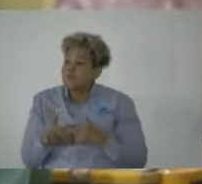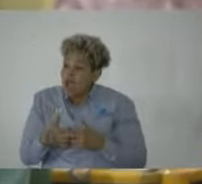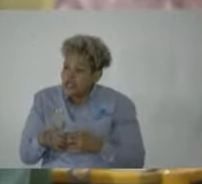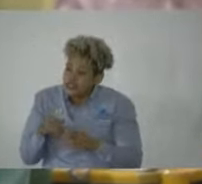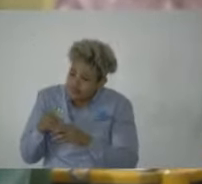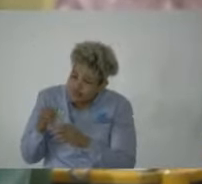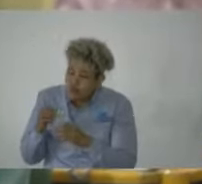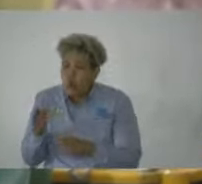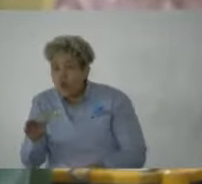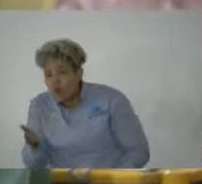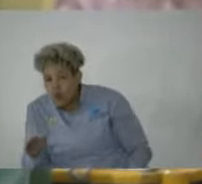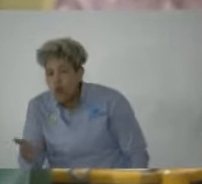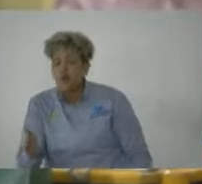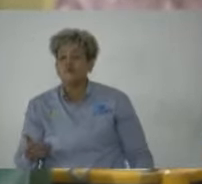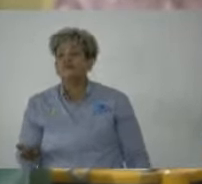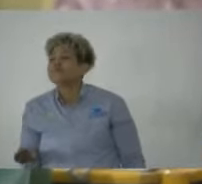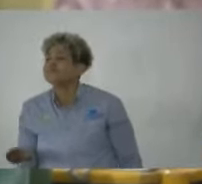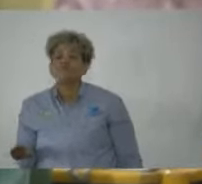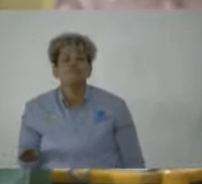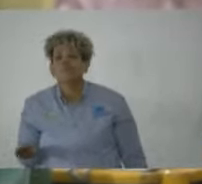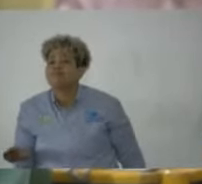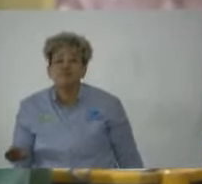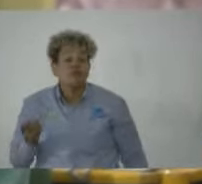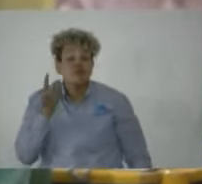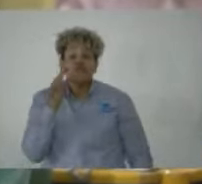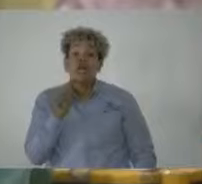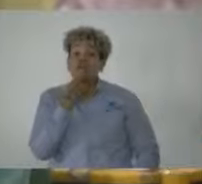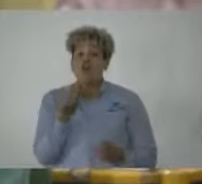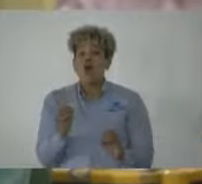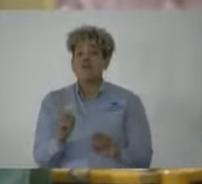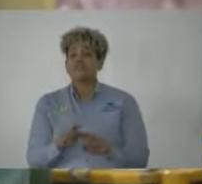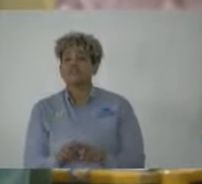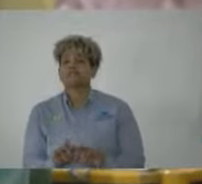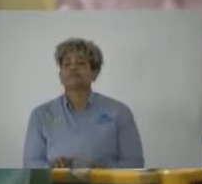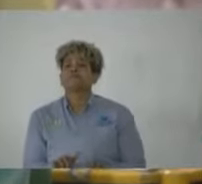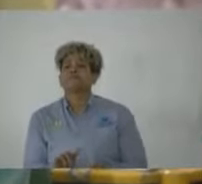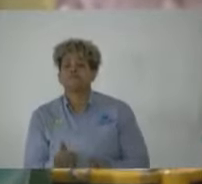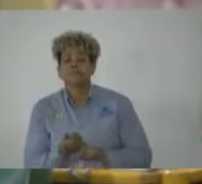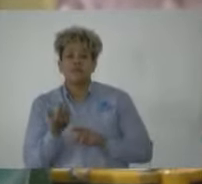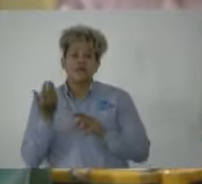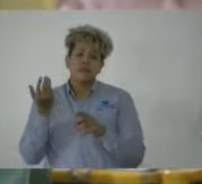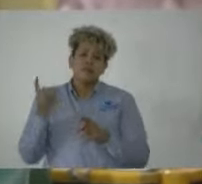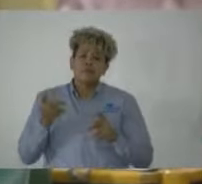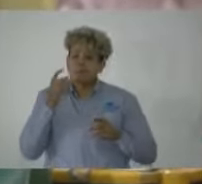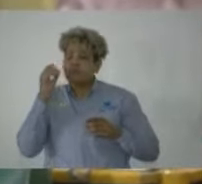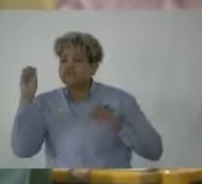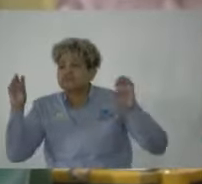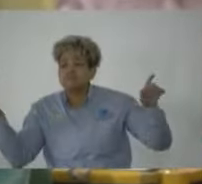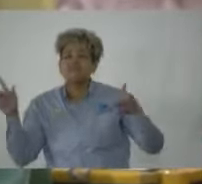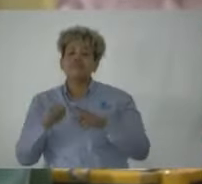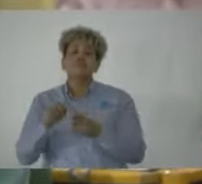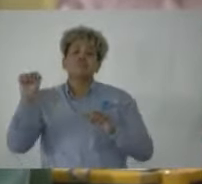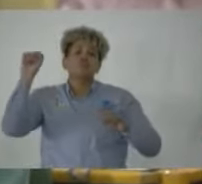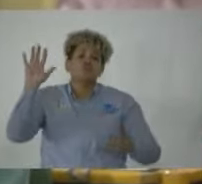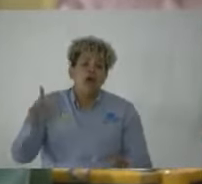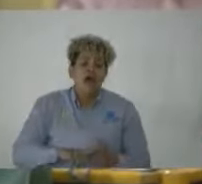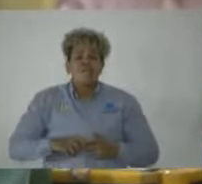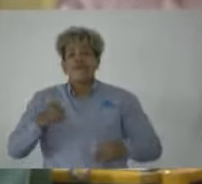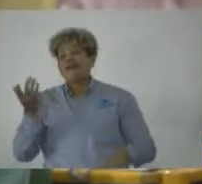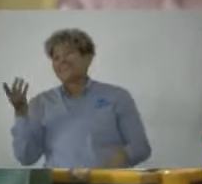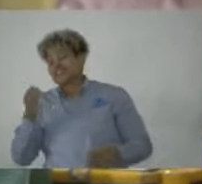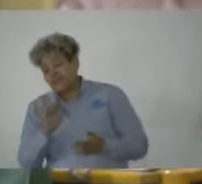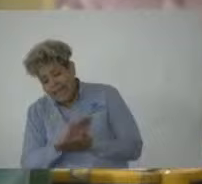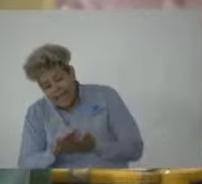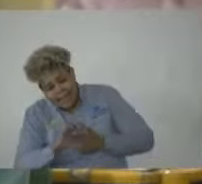operators, cooks, waitresses in restaurants, office attendants, messengers, janitors, drivers, sanitation workers, street